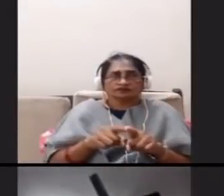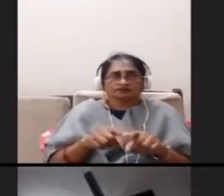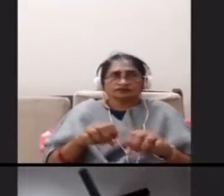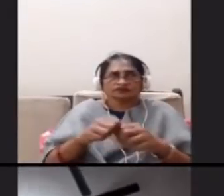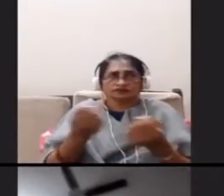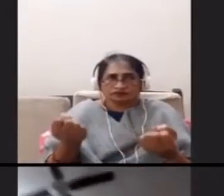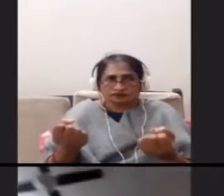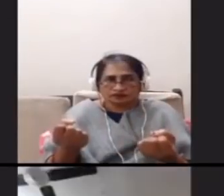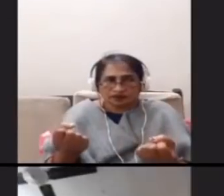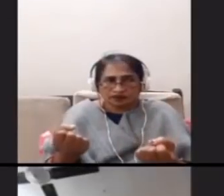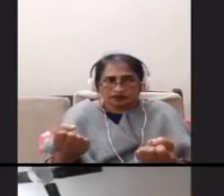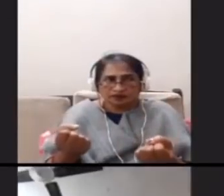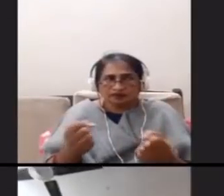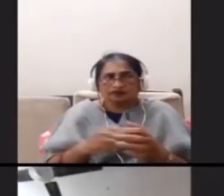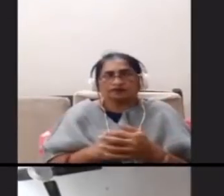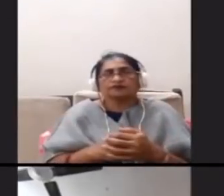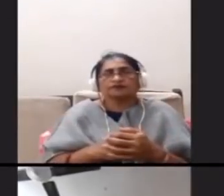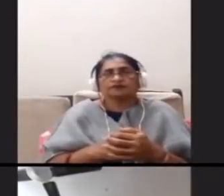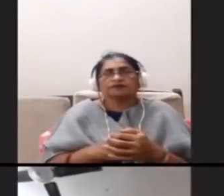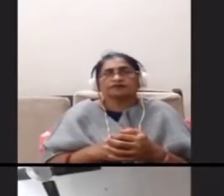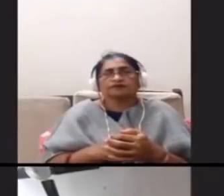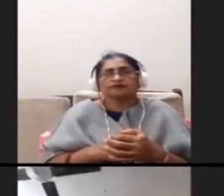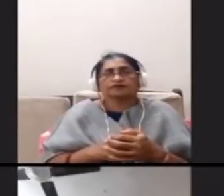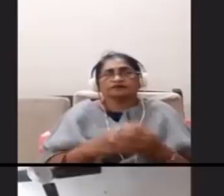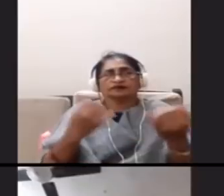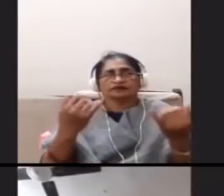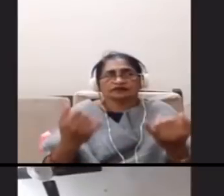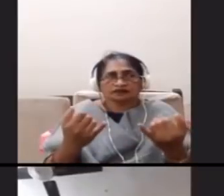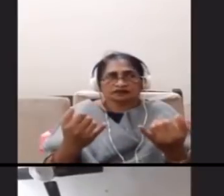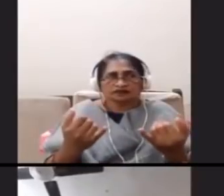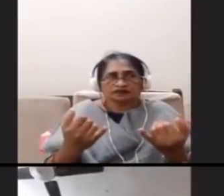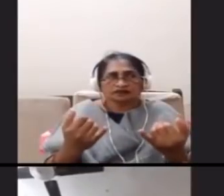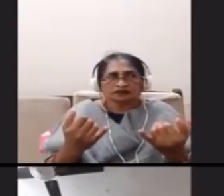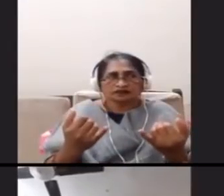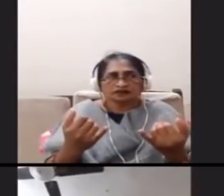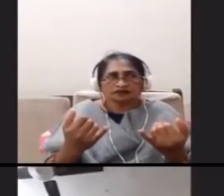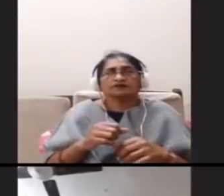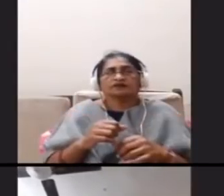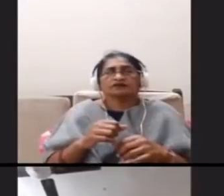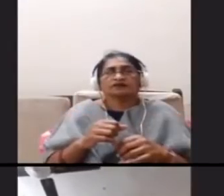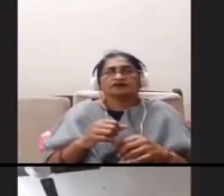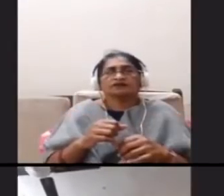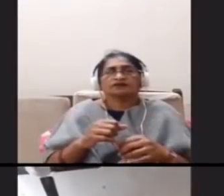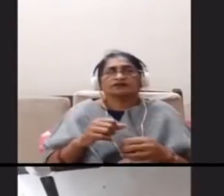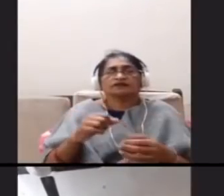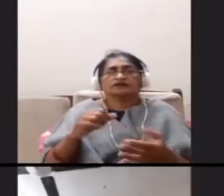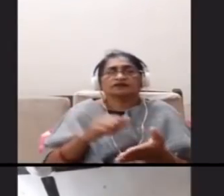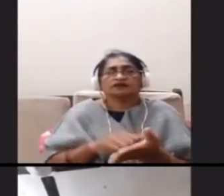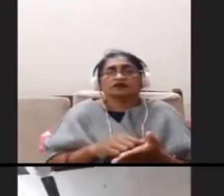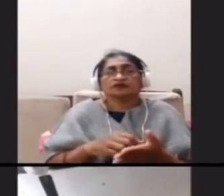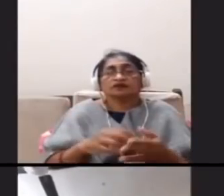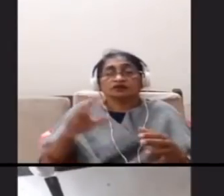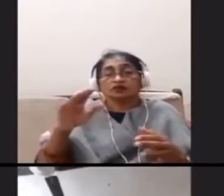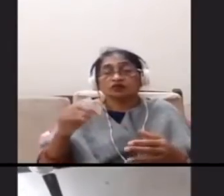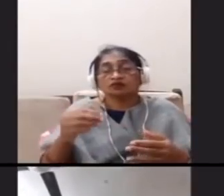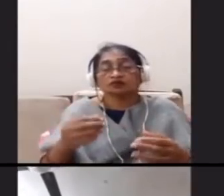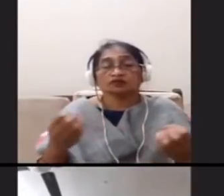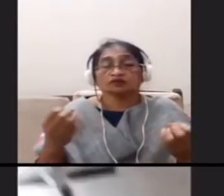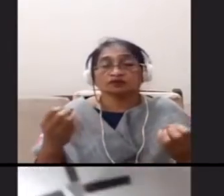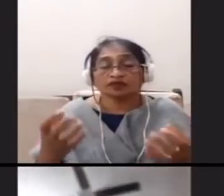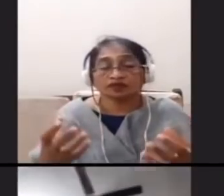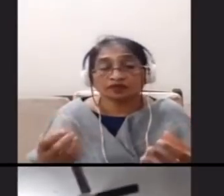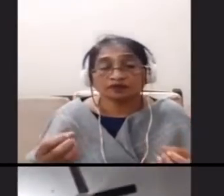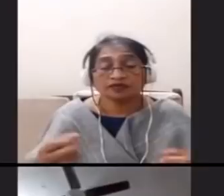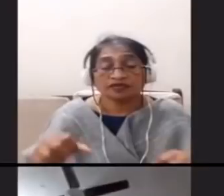that actually exist in society. Now, that is easily said than done. It calls for a collegiate